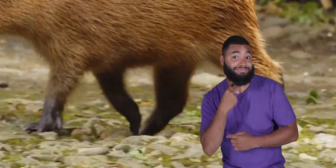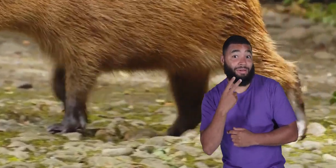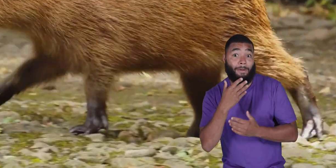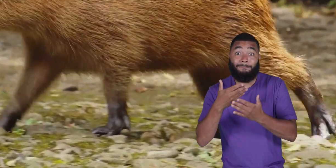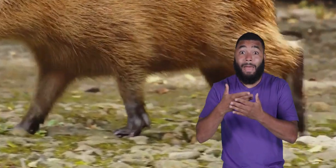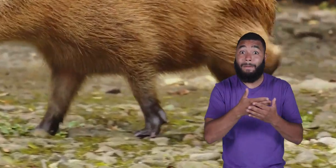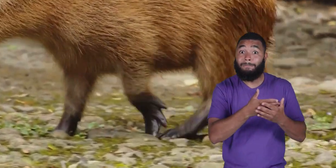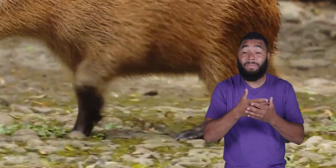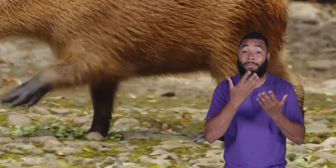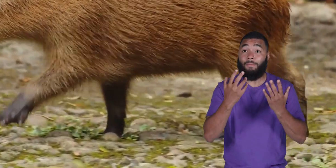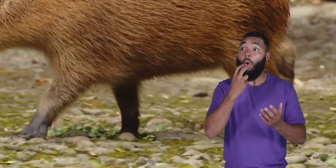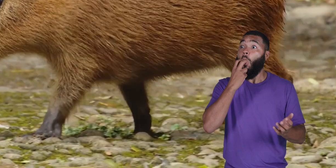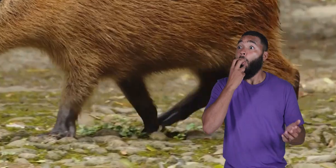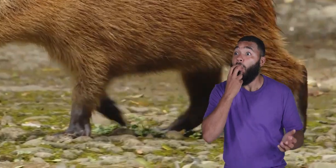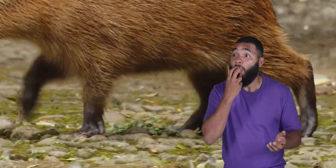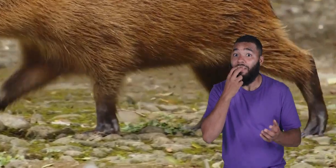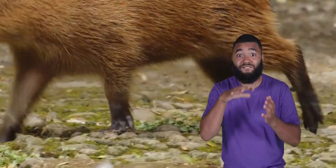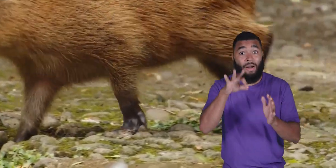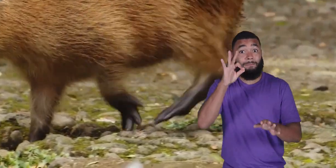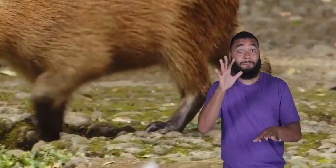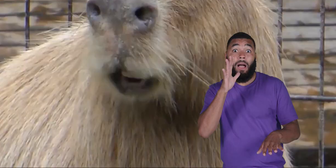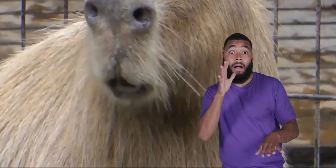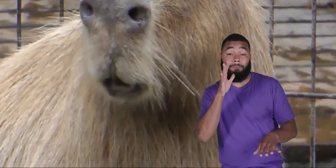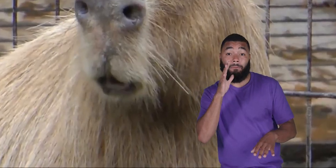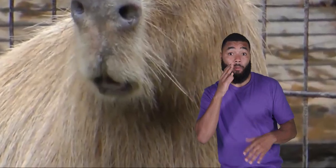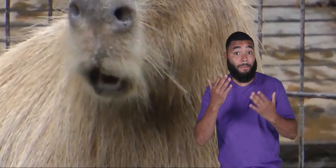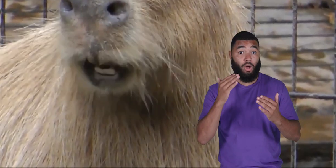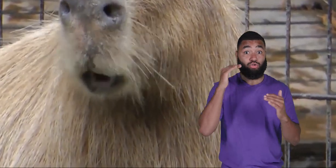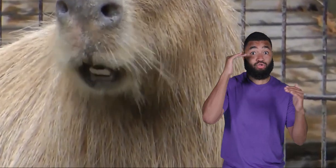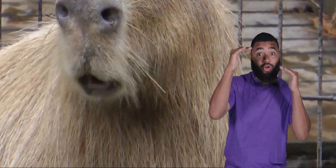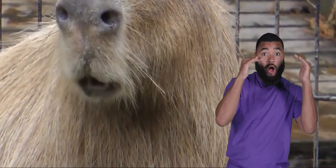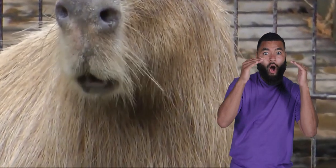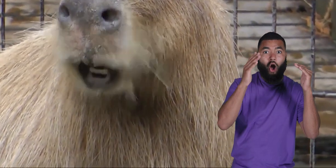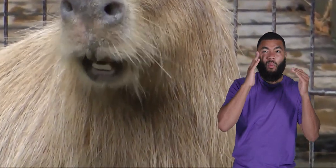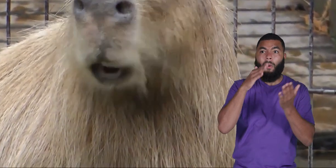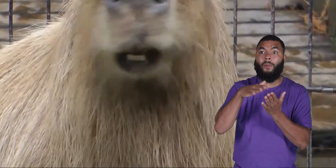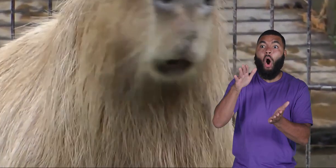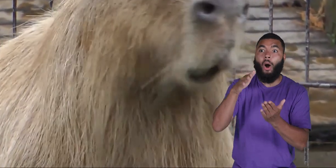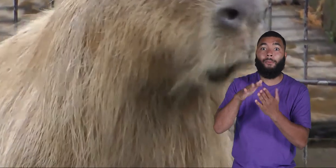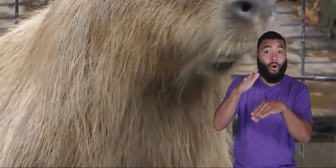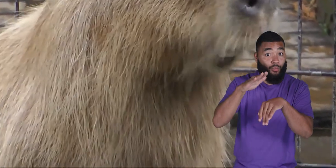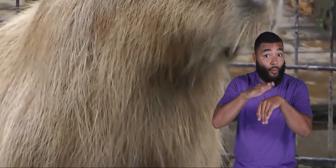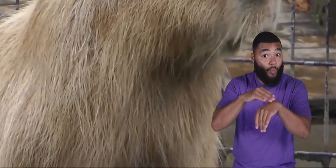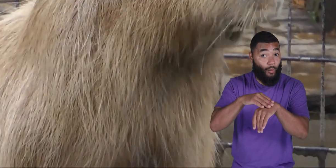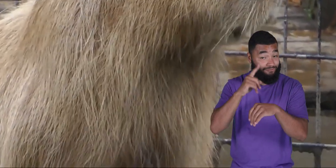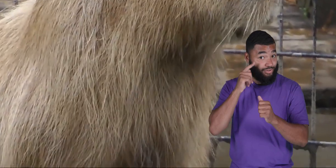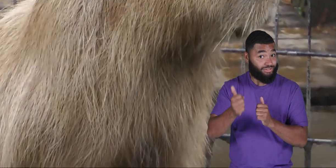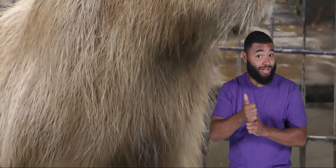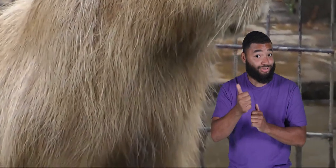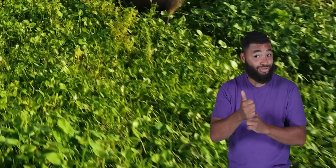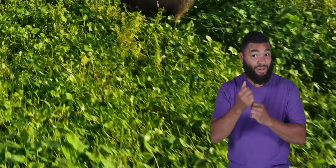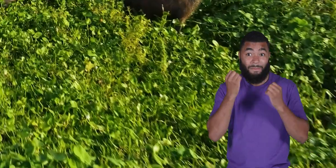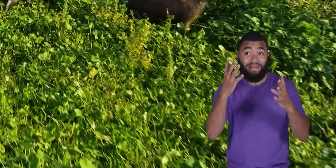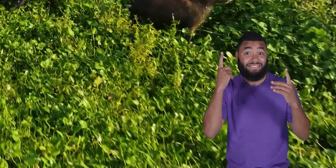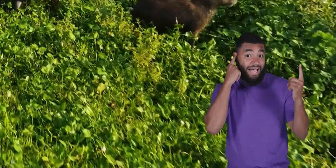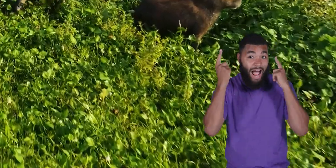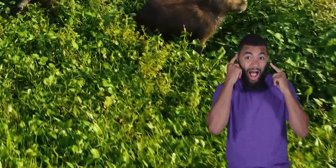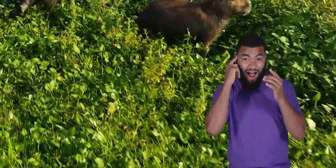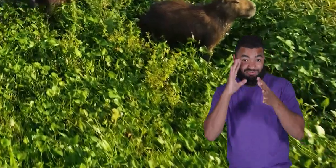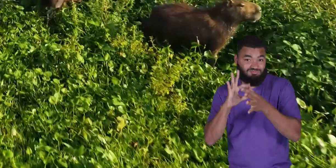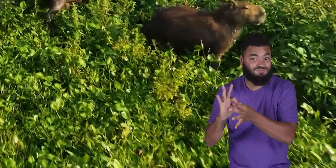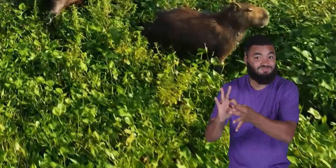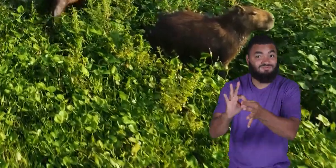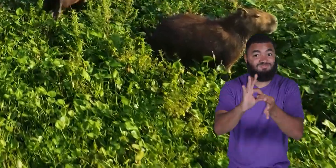a baby capybara might whistle to find its mother while an adult may bark to warn the herd of danger their many